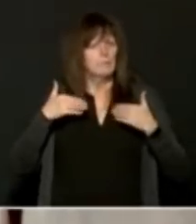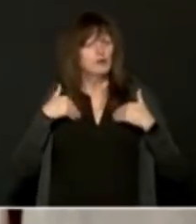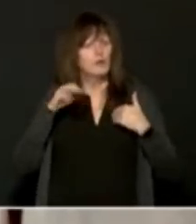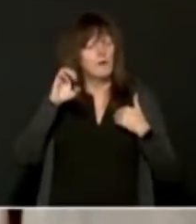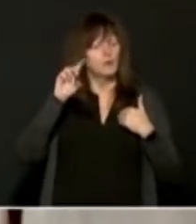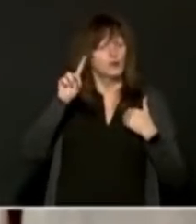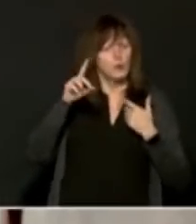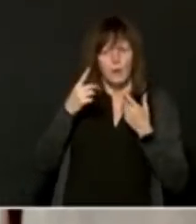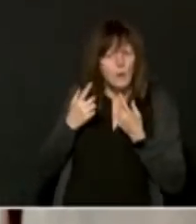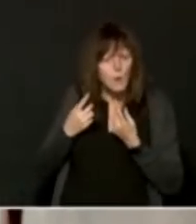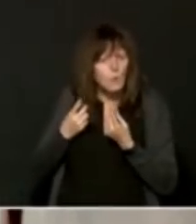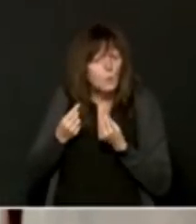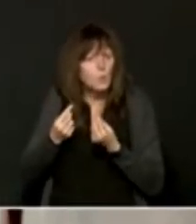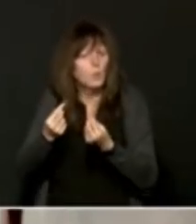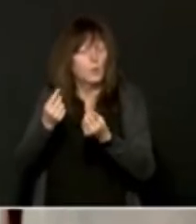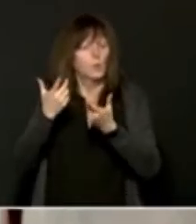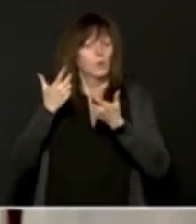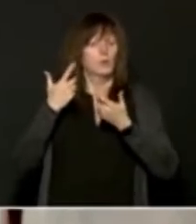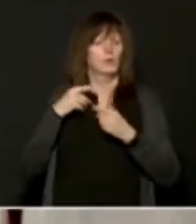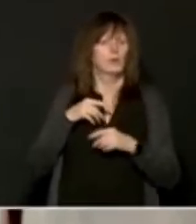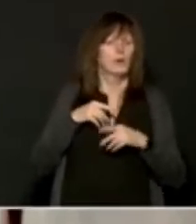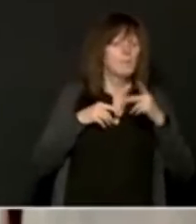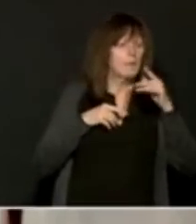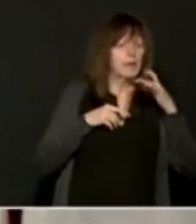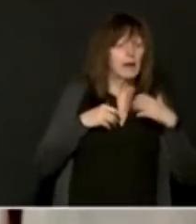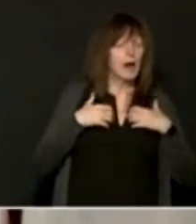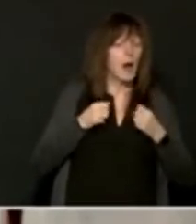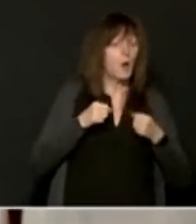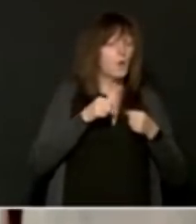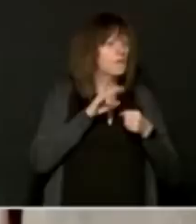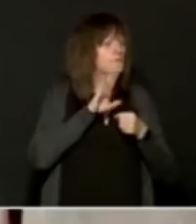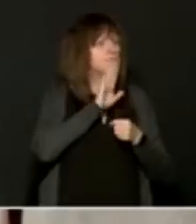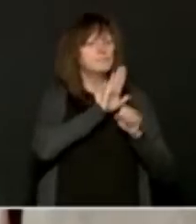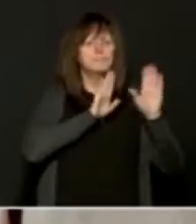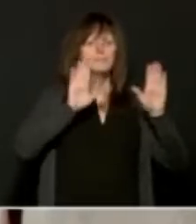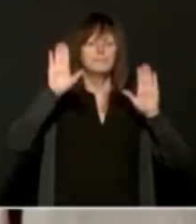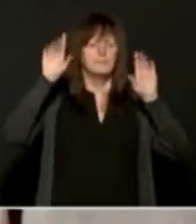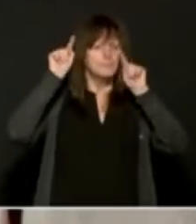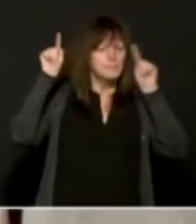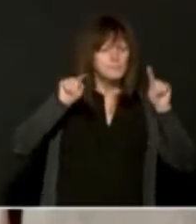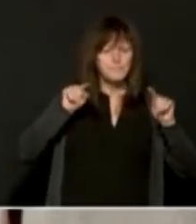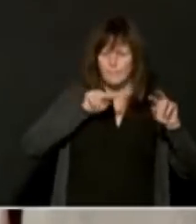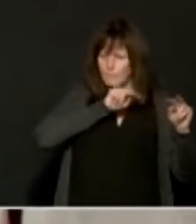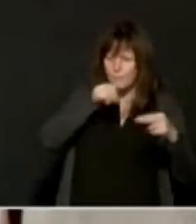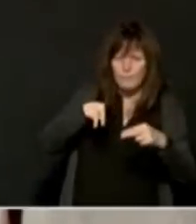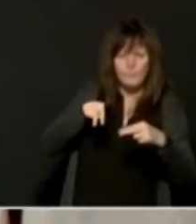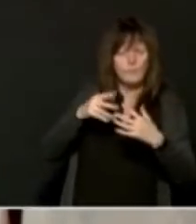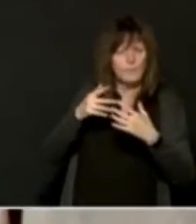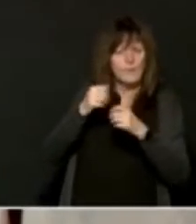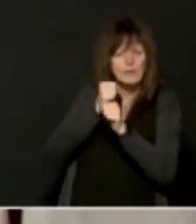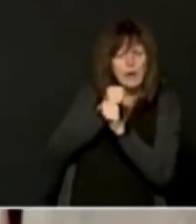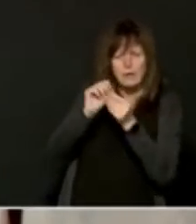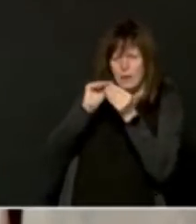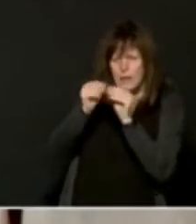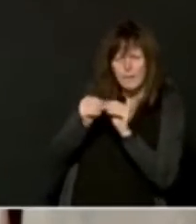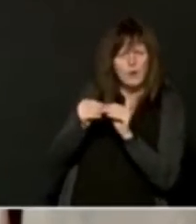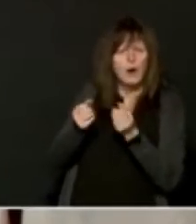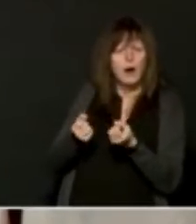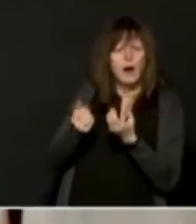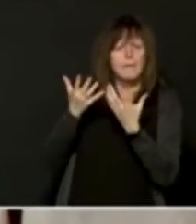local public health units to look at the statistics. How many cases are there? What's the